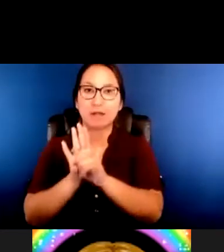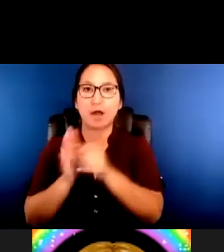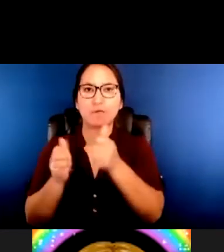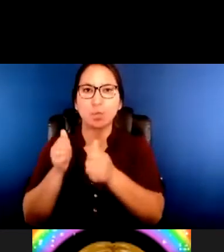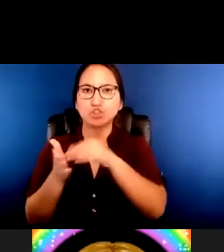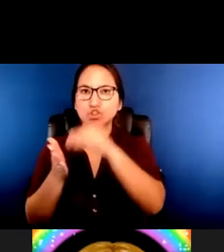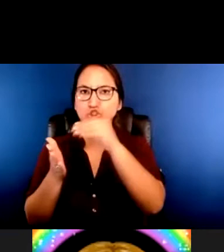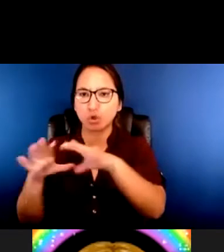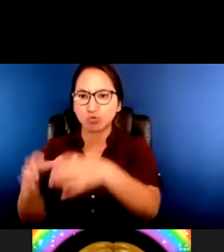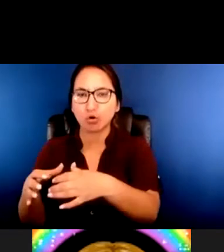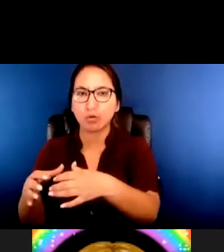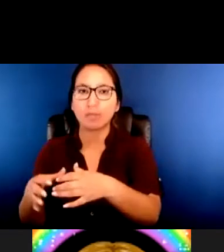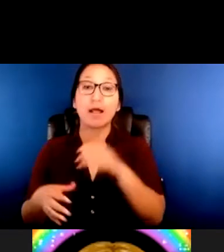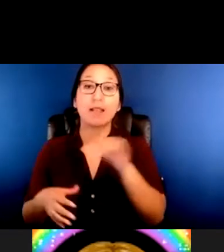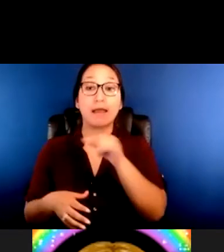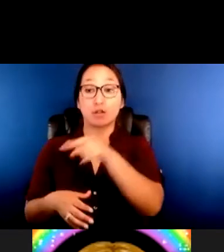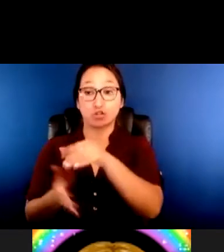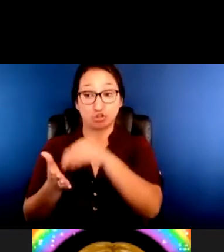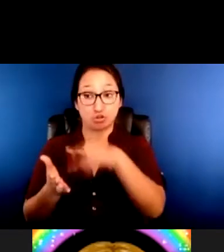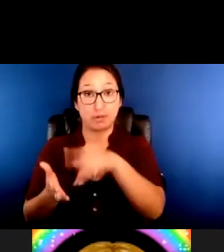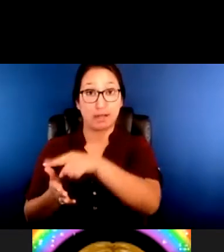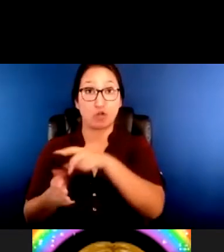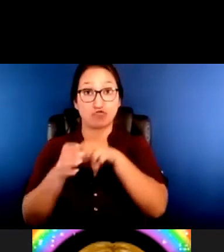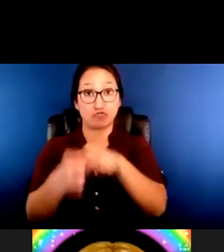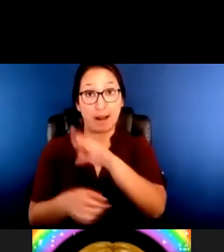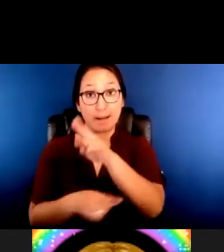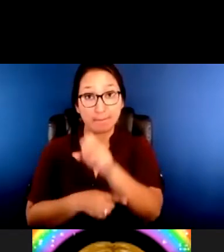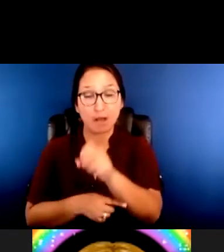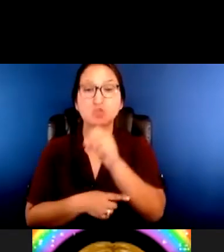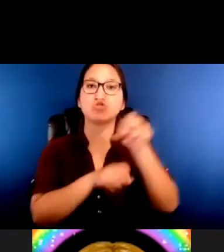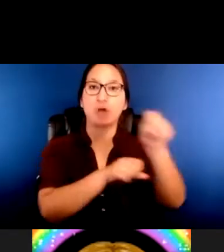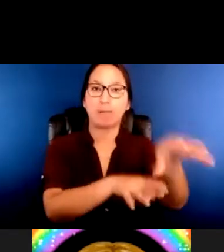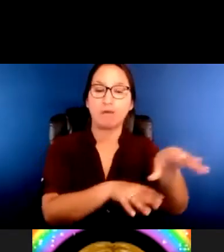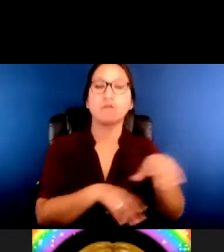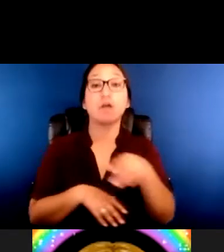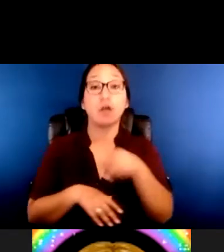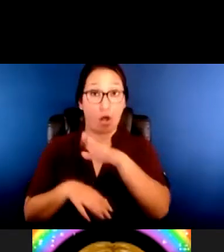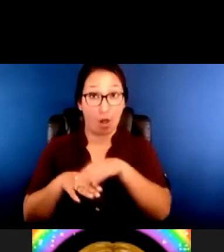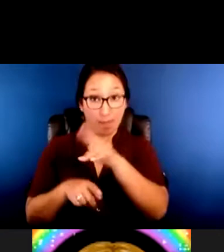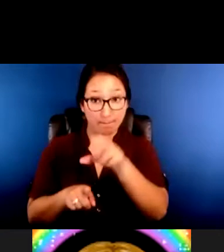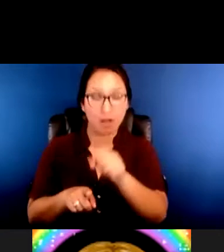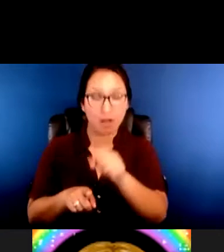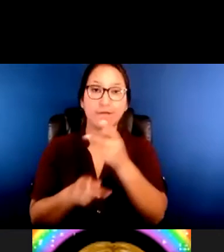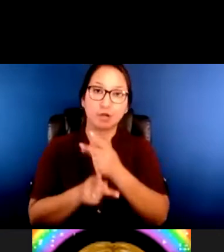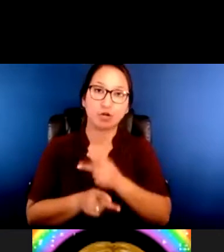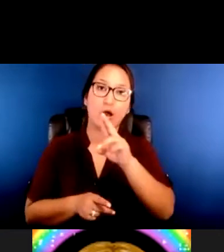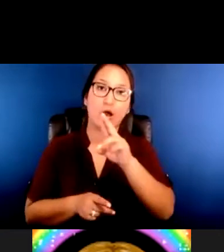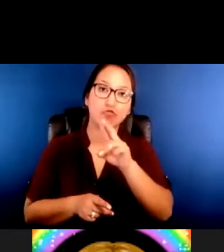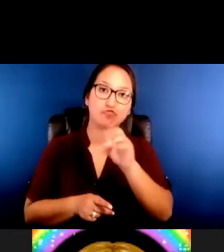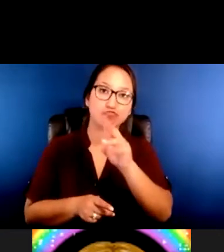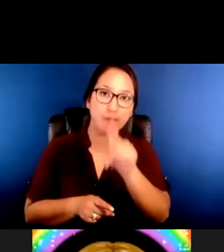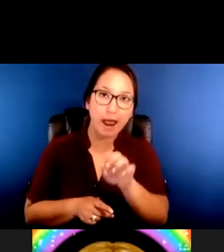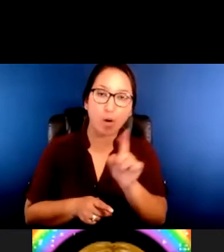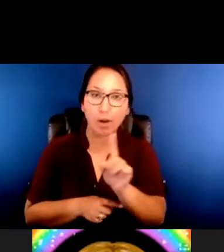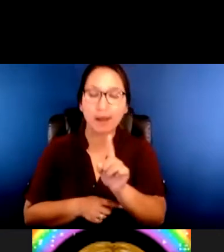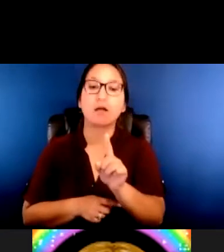does the student ride the bus or are they dropped off? And if they're a bus, we need to find out the route and whether they were on it. And that lets us see one set of students. And